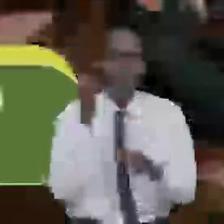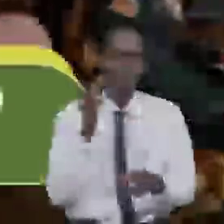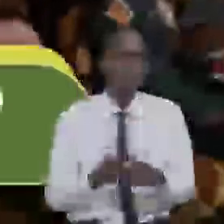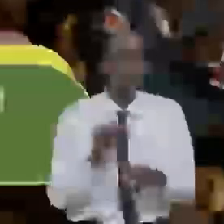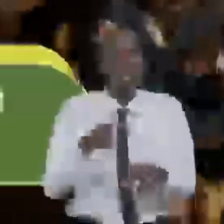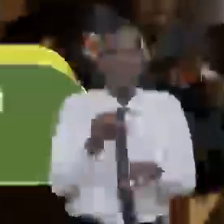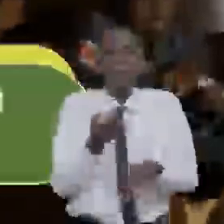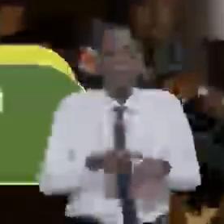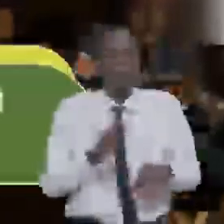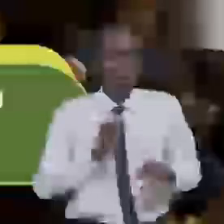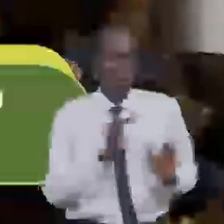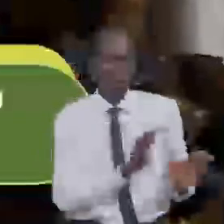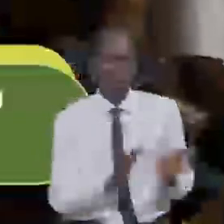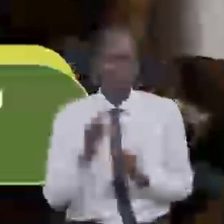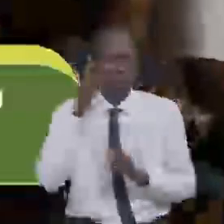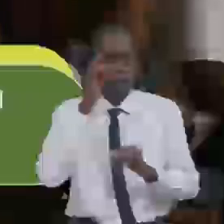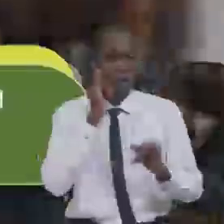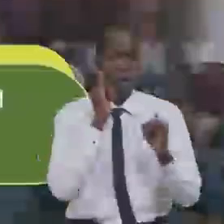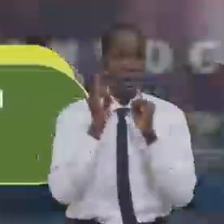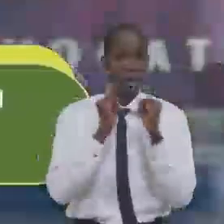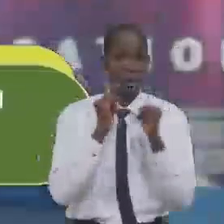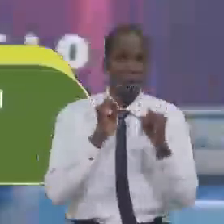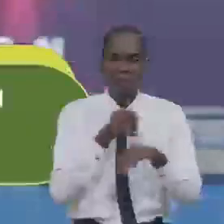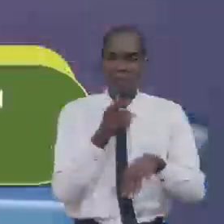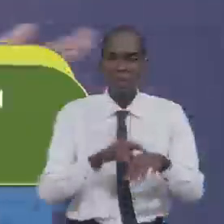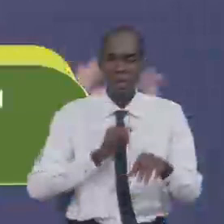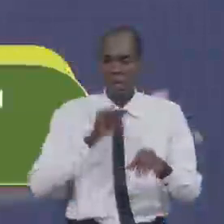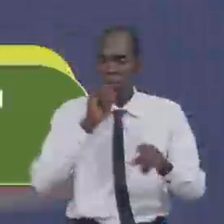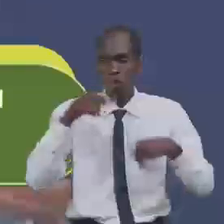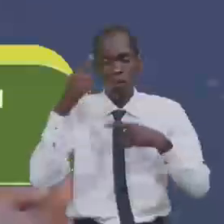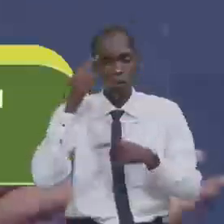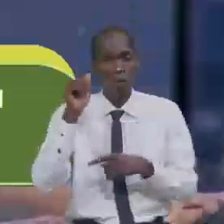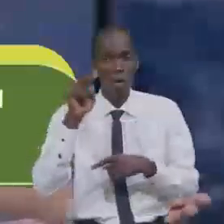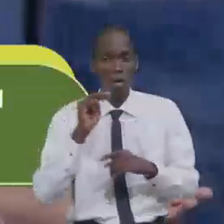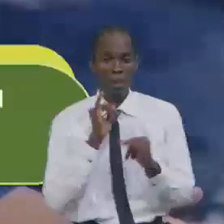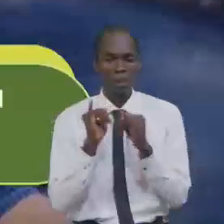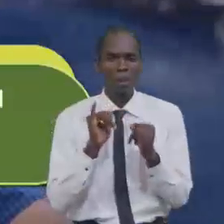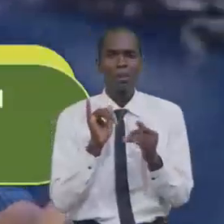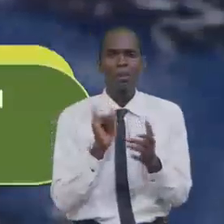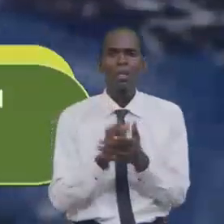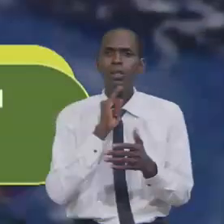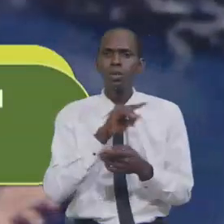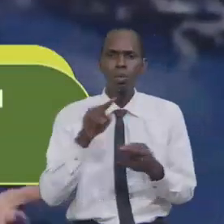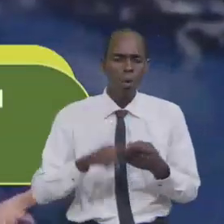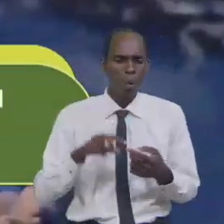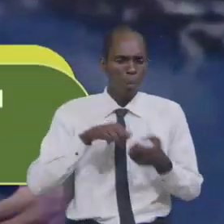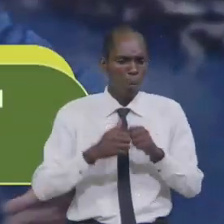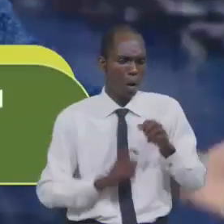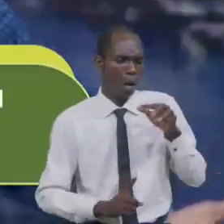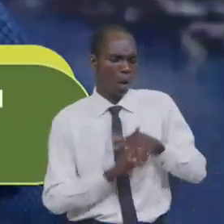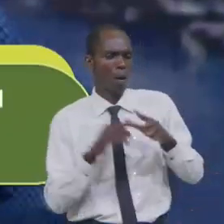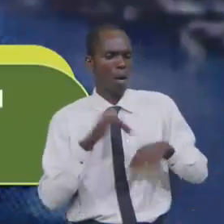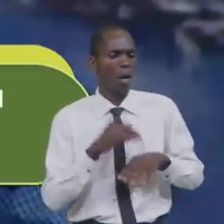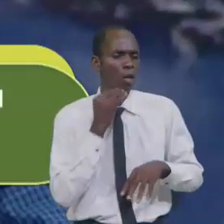going for an interview, every time I'm going for an interview like that, that's when a problem crops up at home. Myself and my